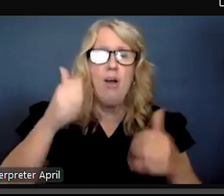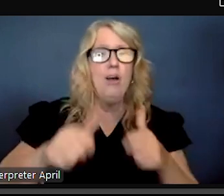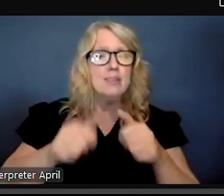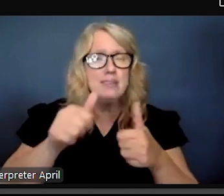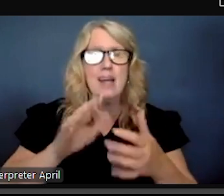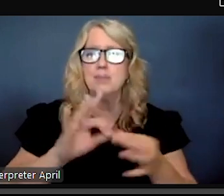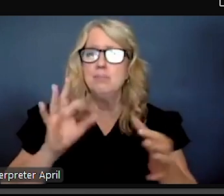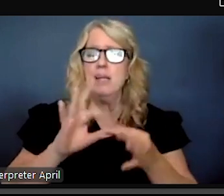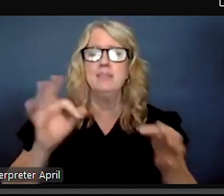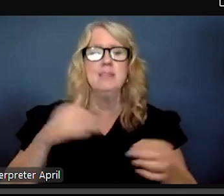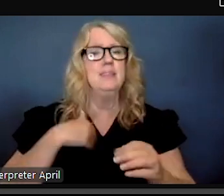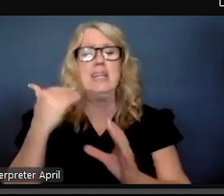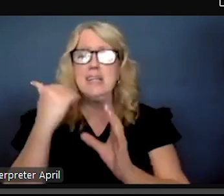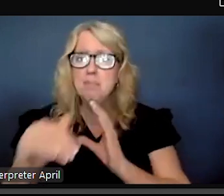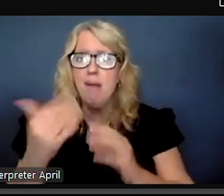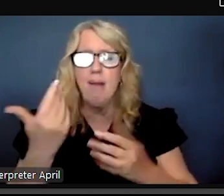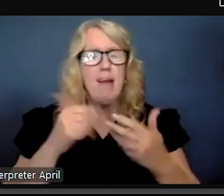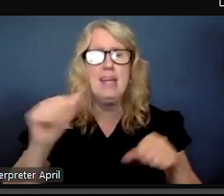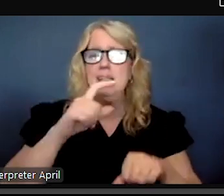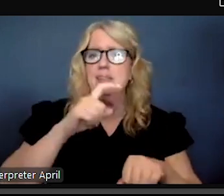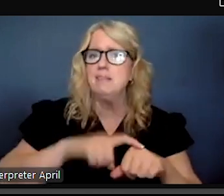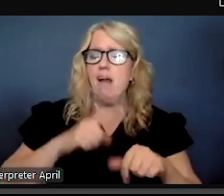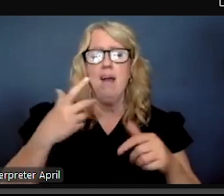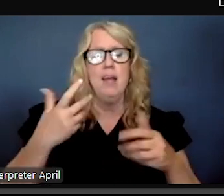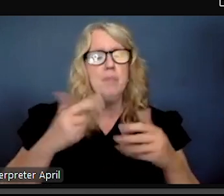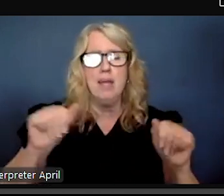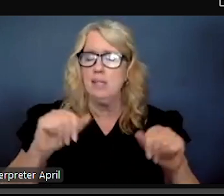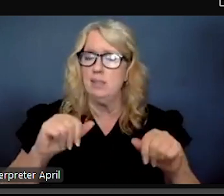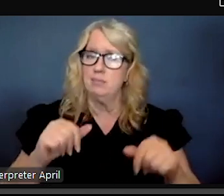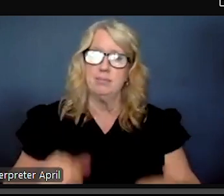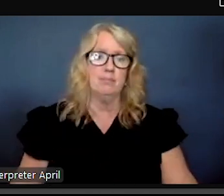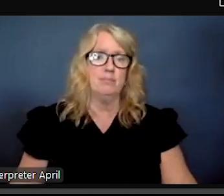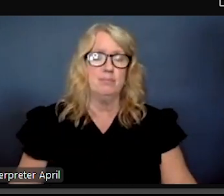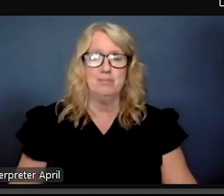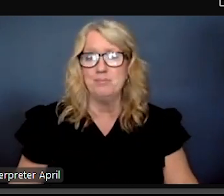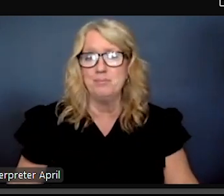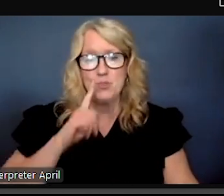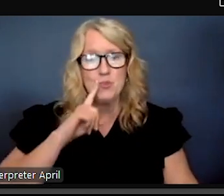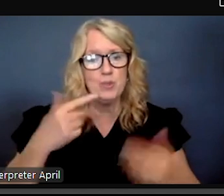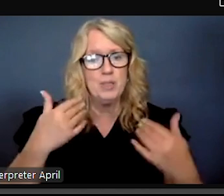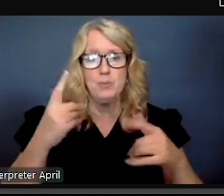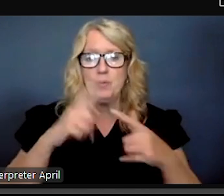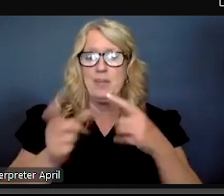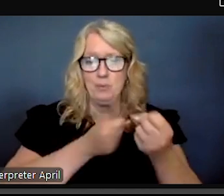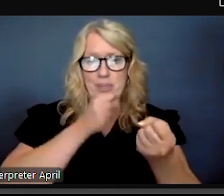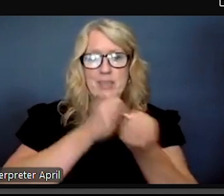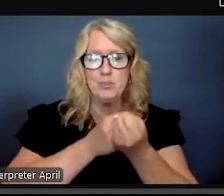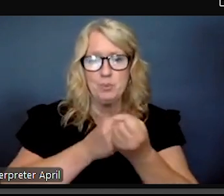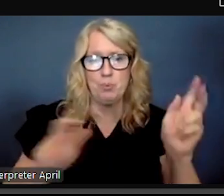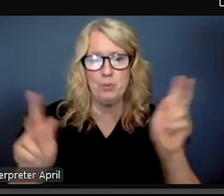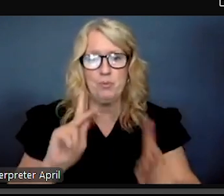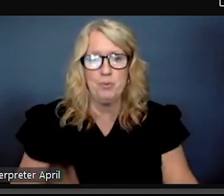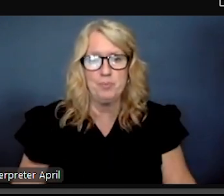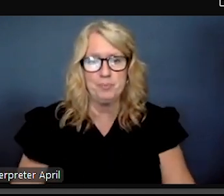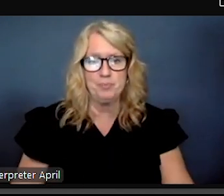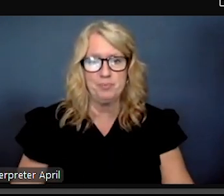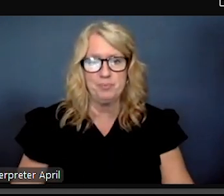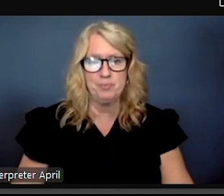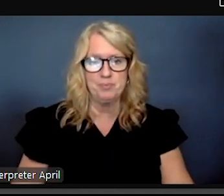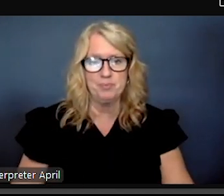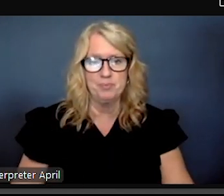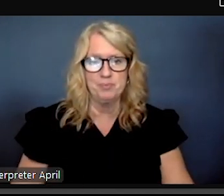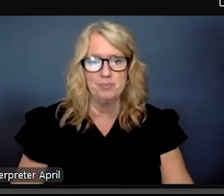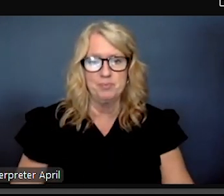an email, anytime, any night, and it's solved quickly so that we can support folks.